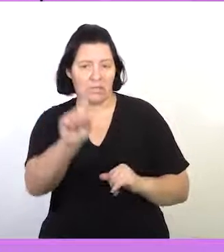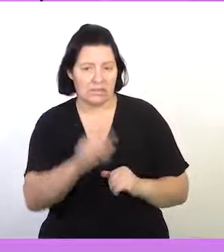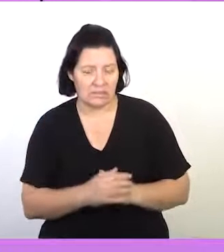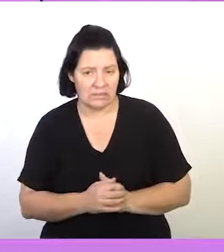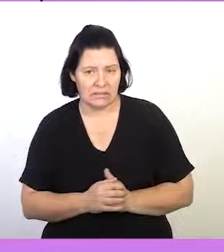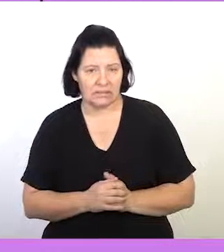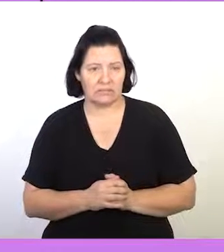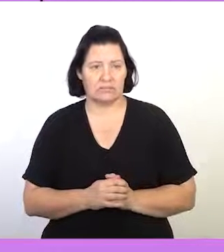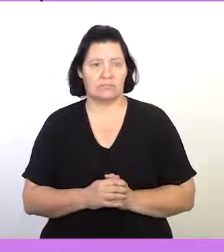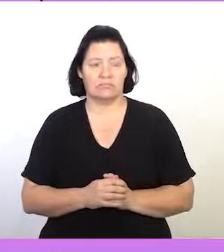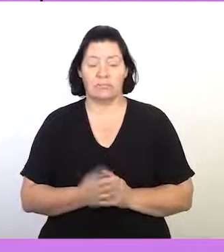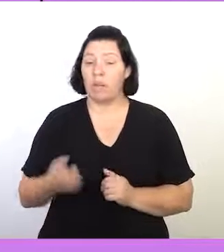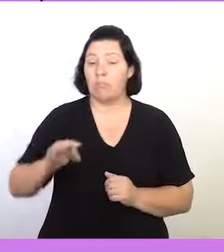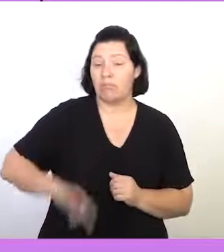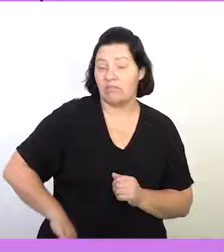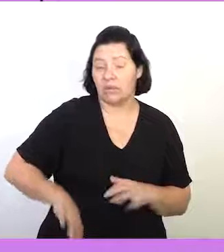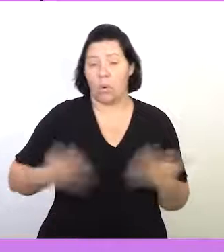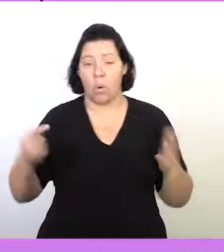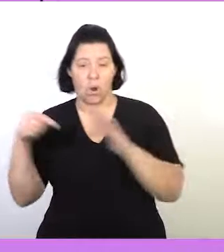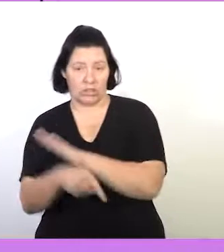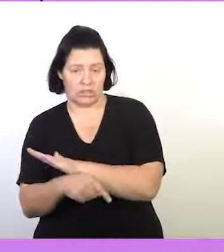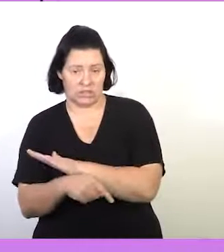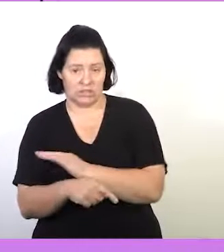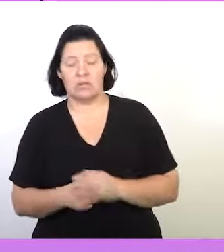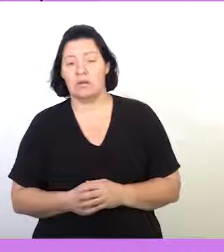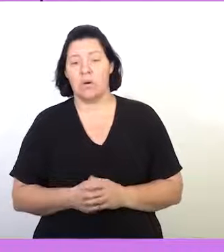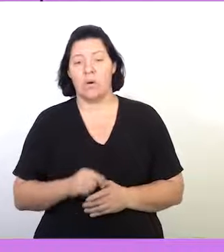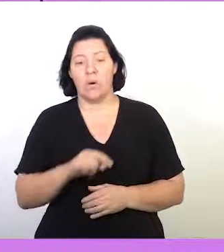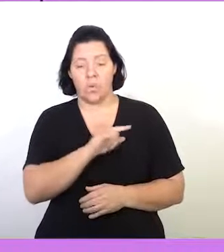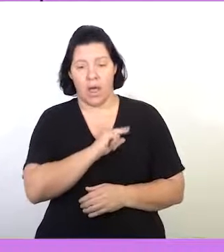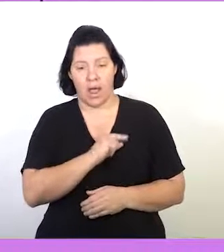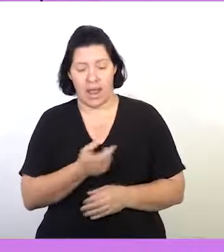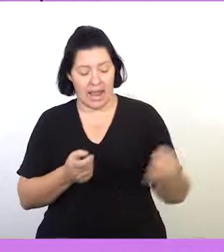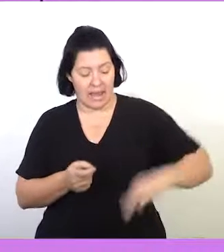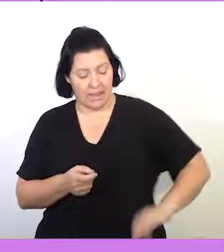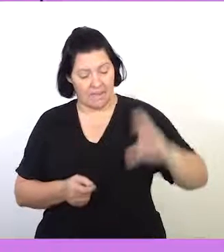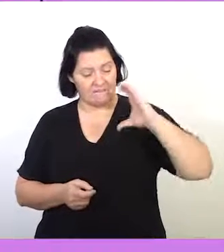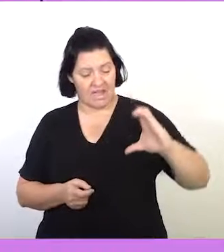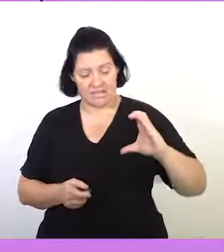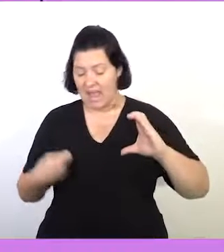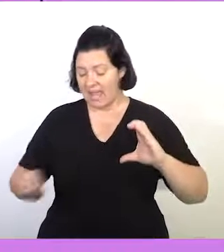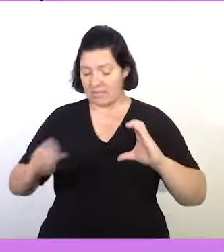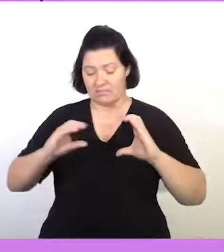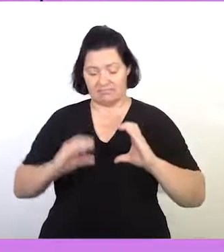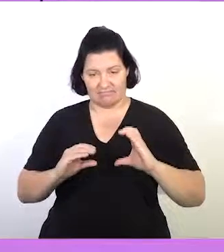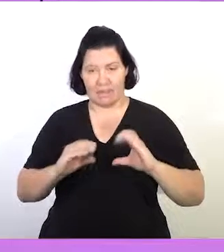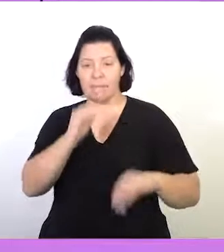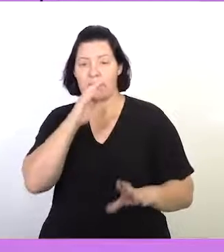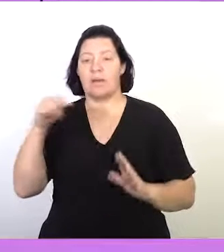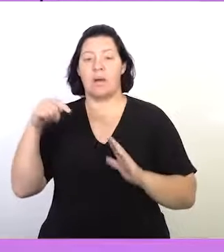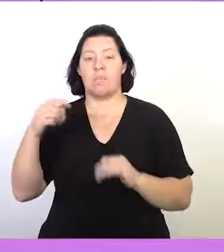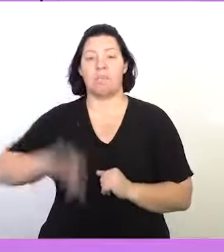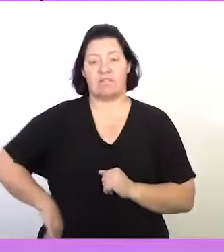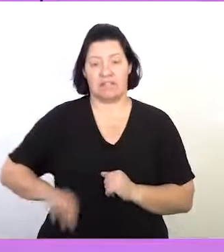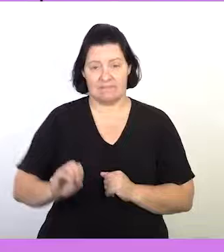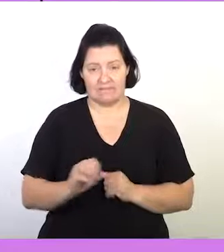what is given to us. Is it a profit or a loss? In this case, when your income is more than your expenditure, that will be